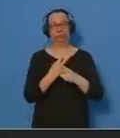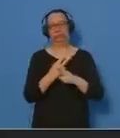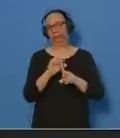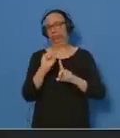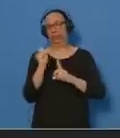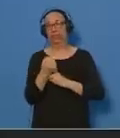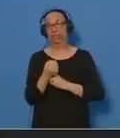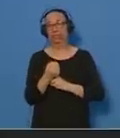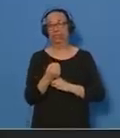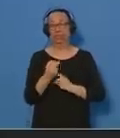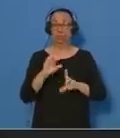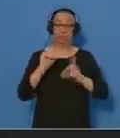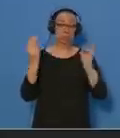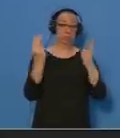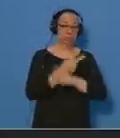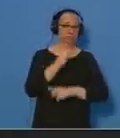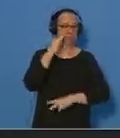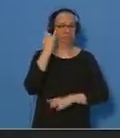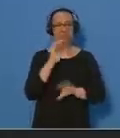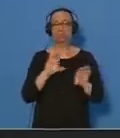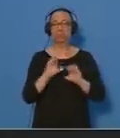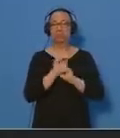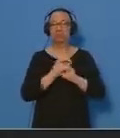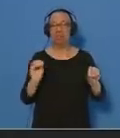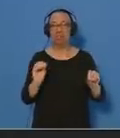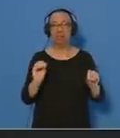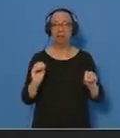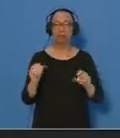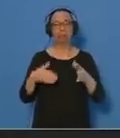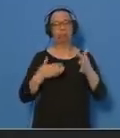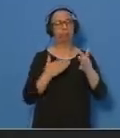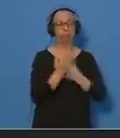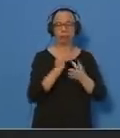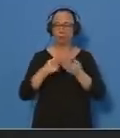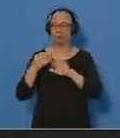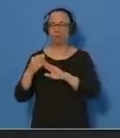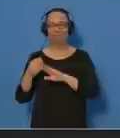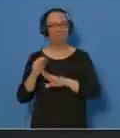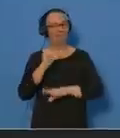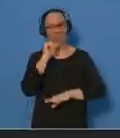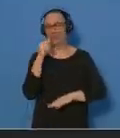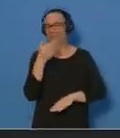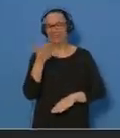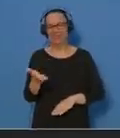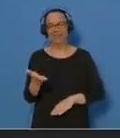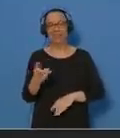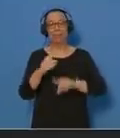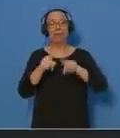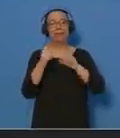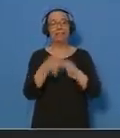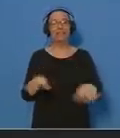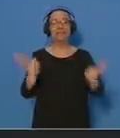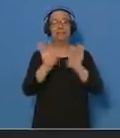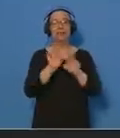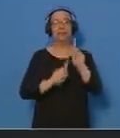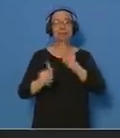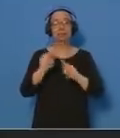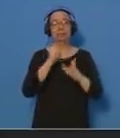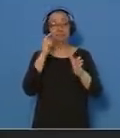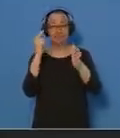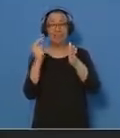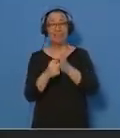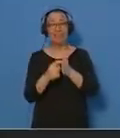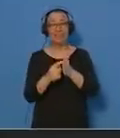is if we do nothing, this runs through unchecked through our community, etc. That is not where we are. But it's important for persons to